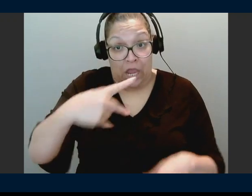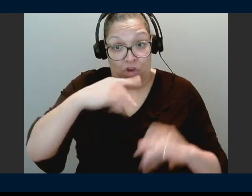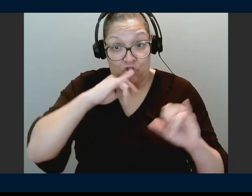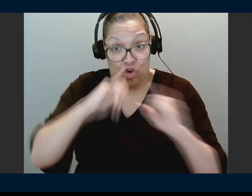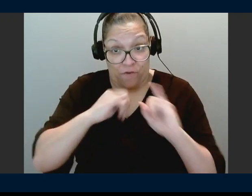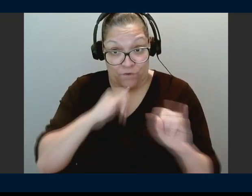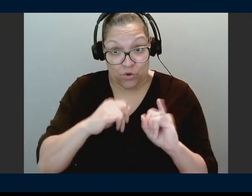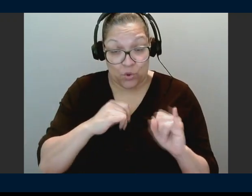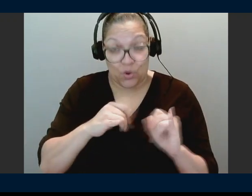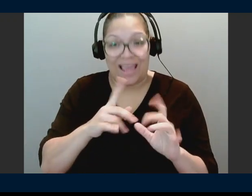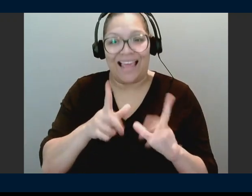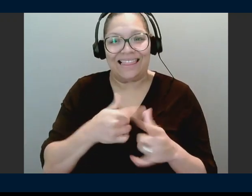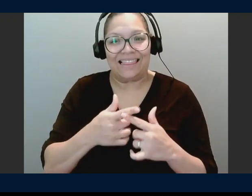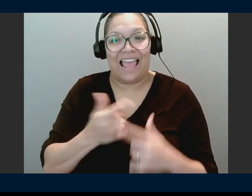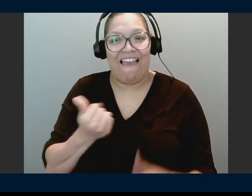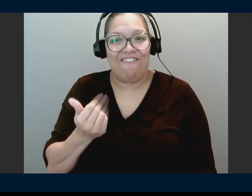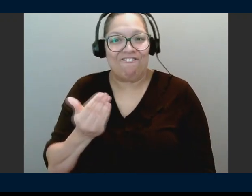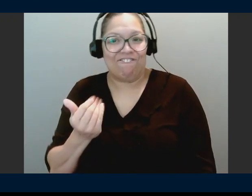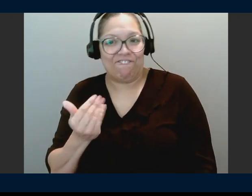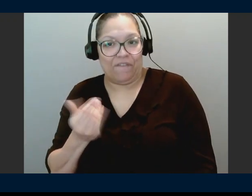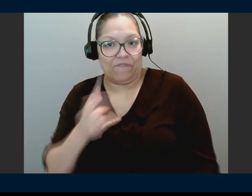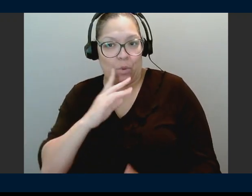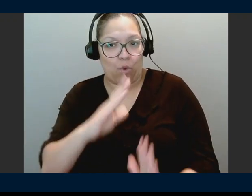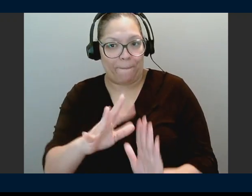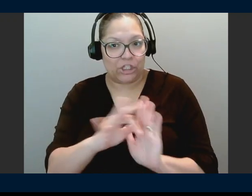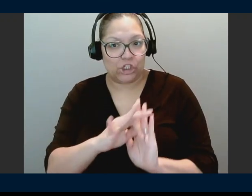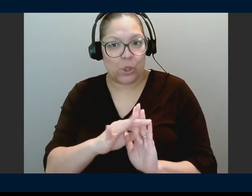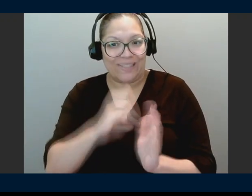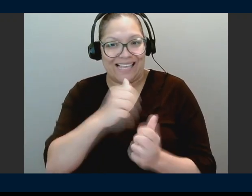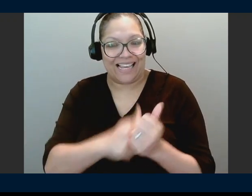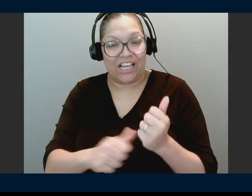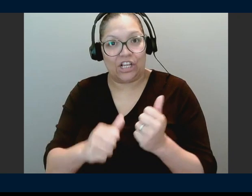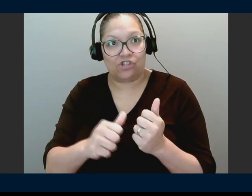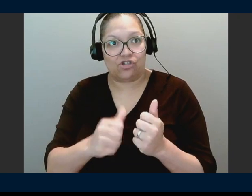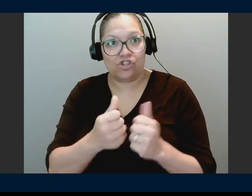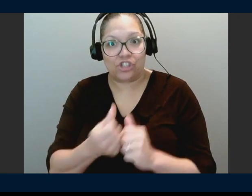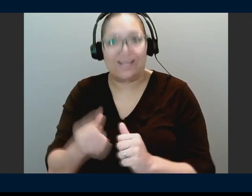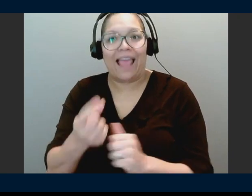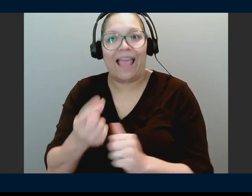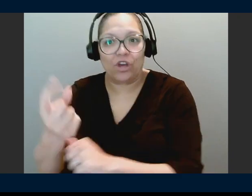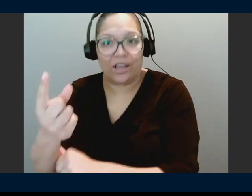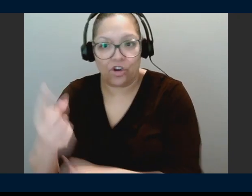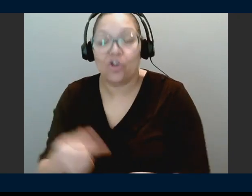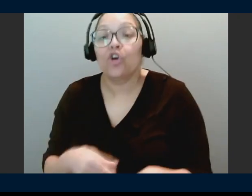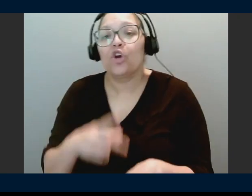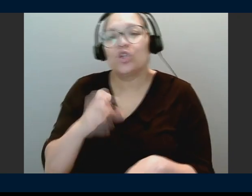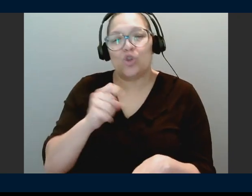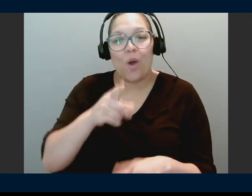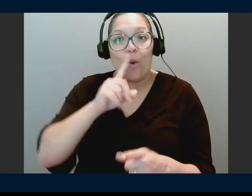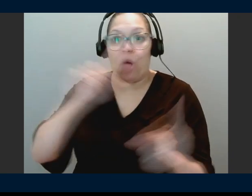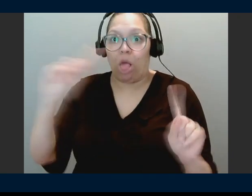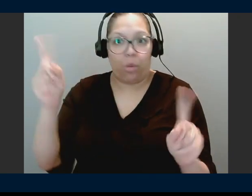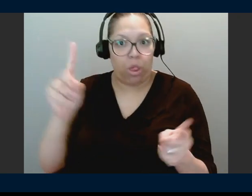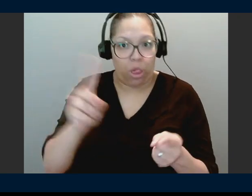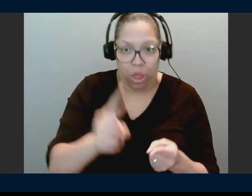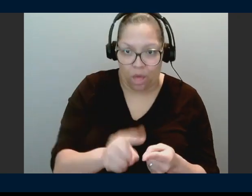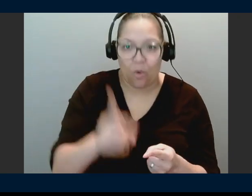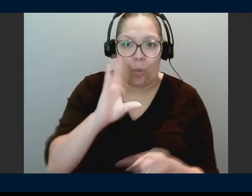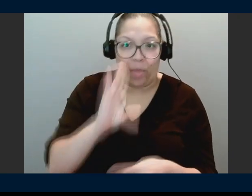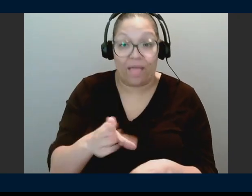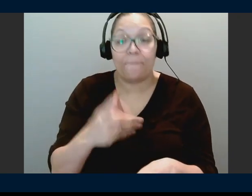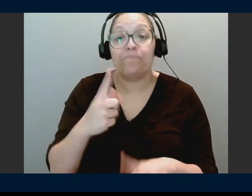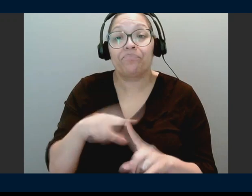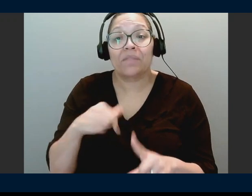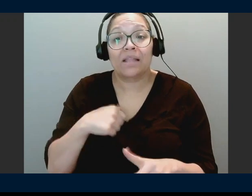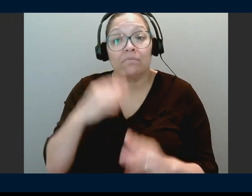which about 15 fellows are chosen each year. So it narrows down quite a lot. But I want to say these interviews,